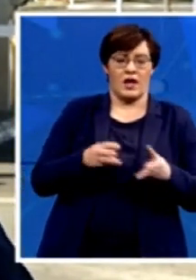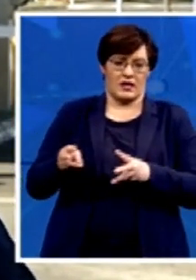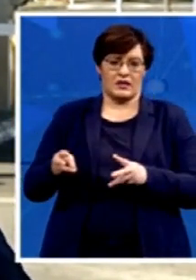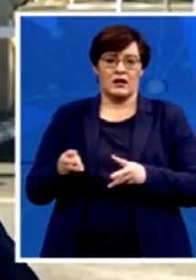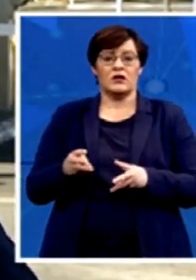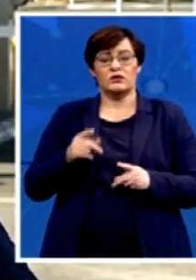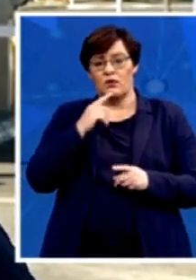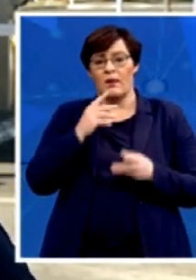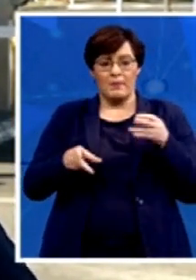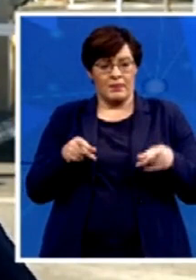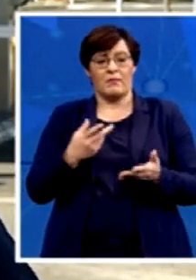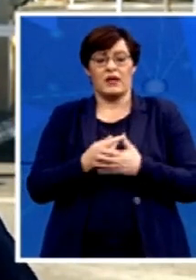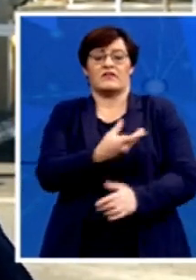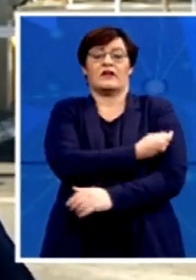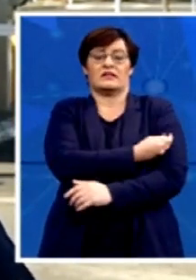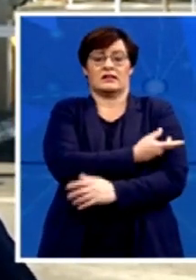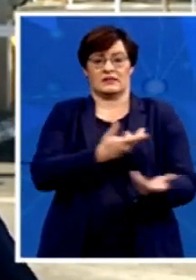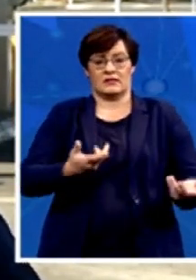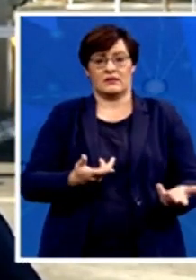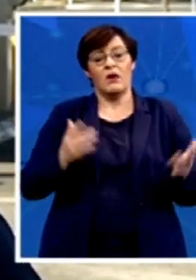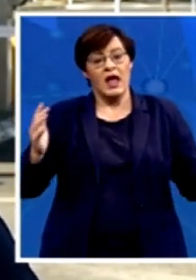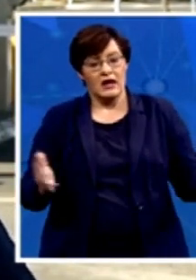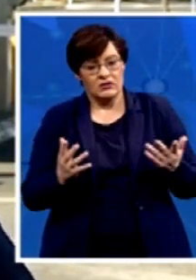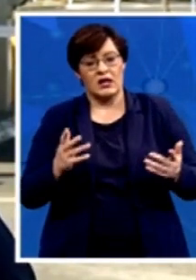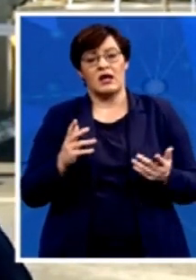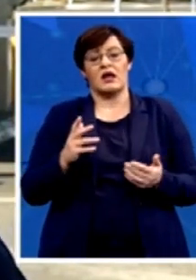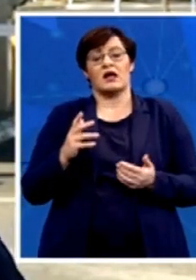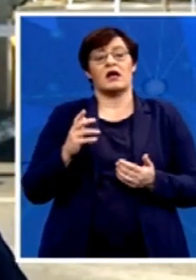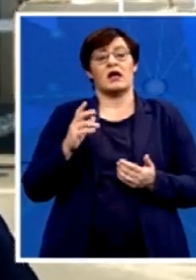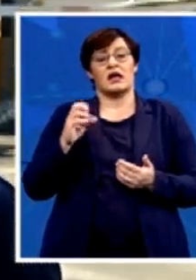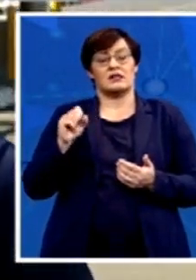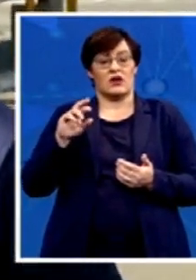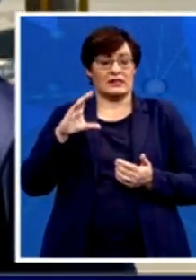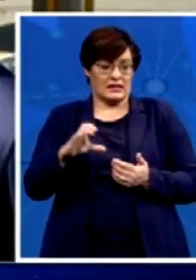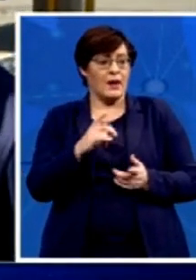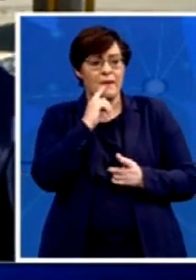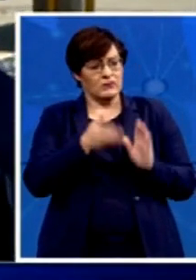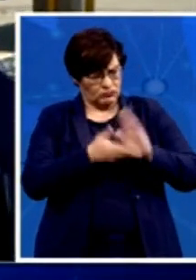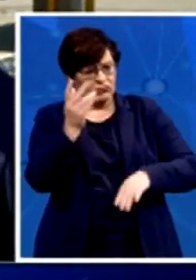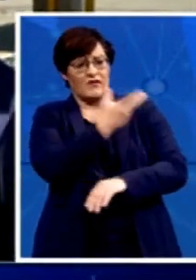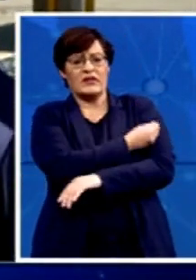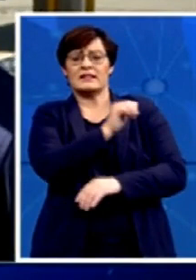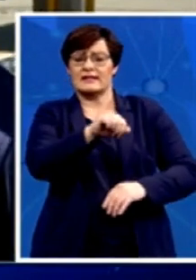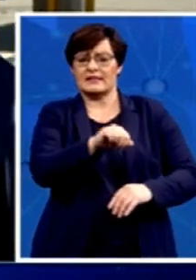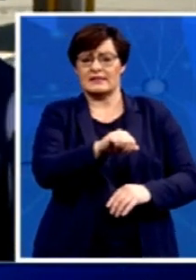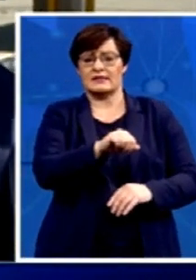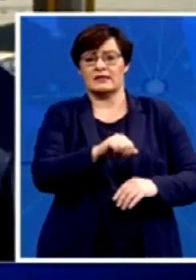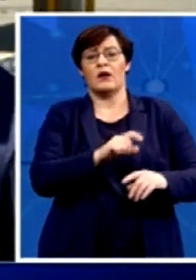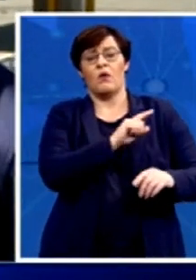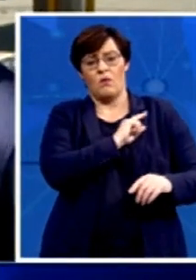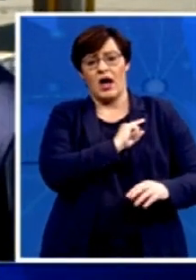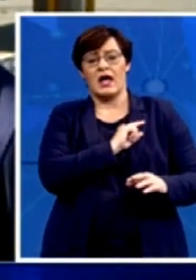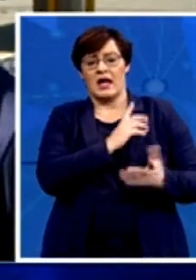course, we do encourage as the ISRC that students should go and vaccinate as it is part of the safe measures that help us deal